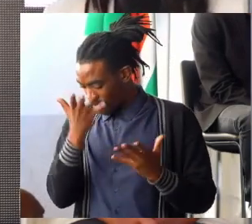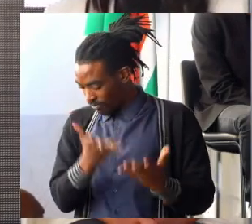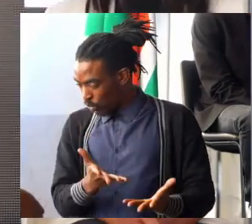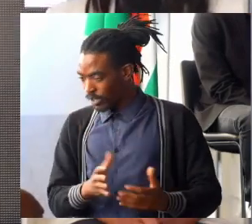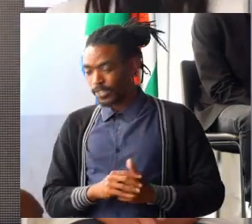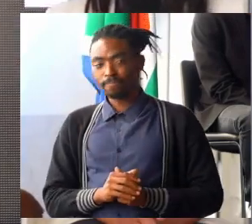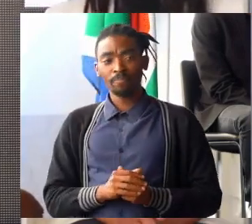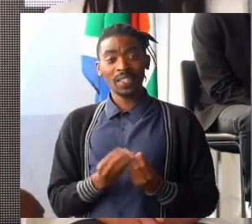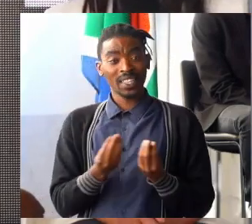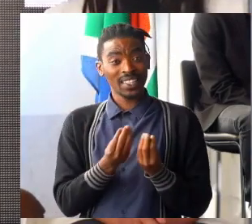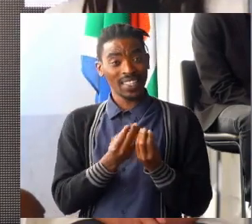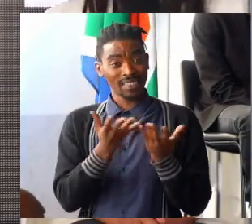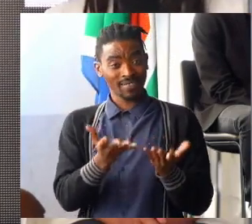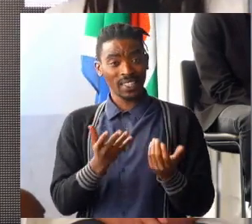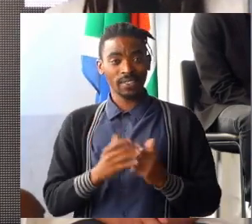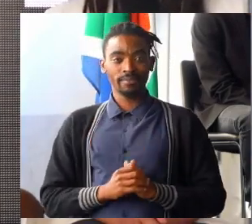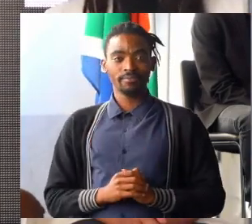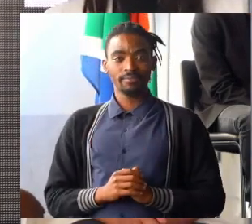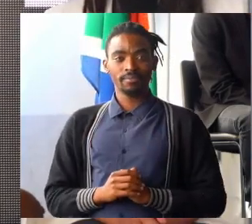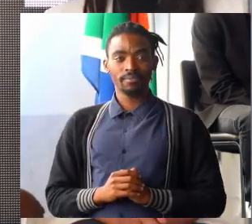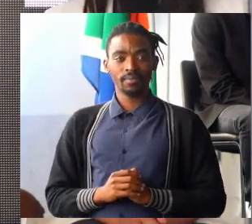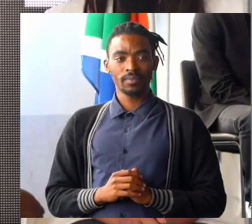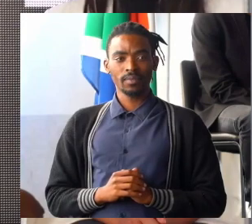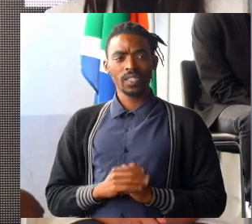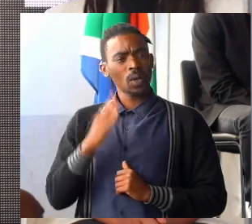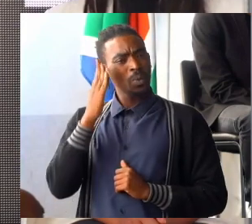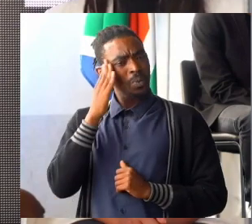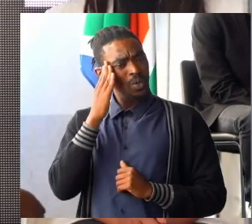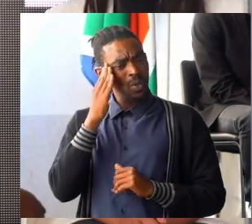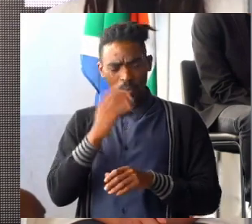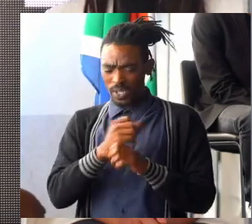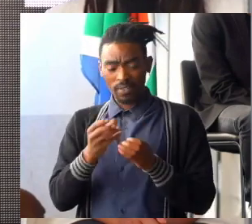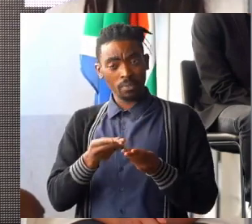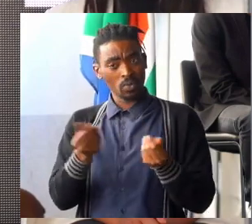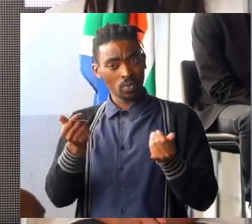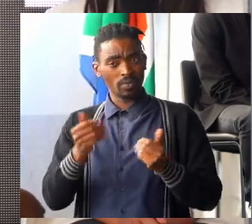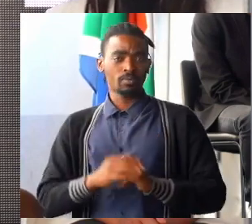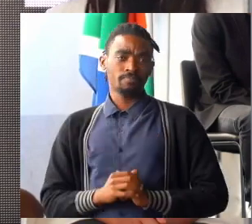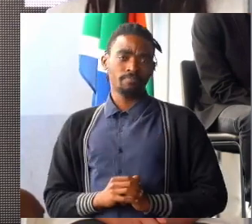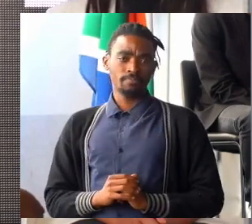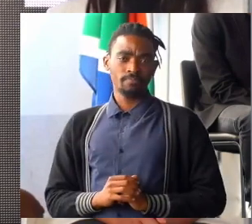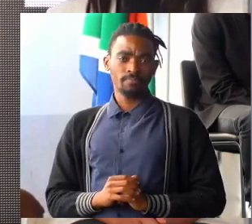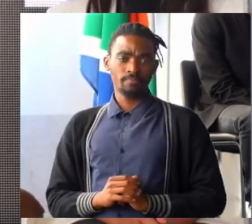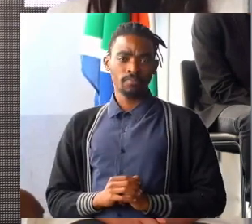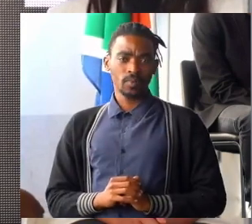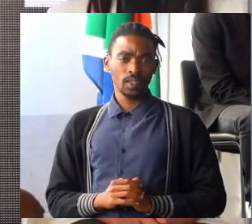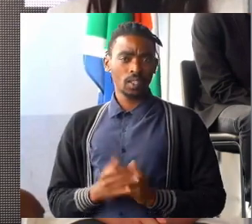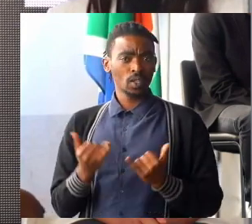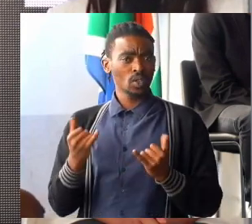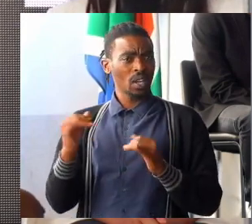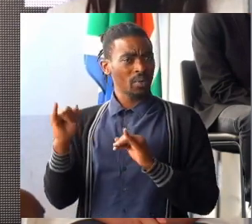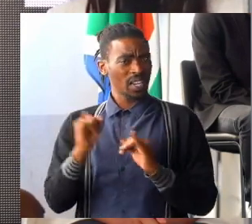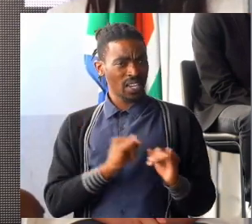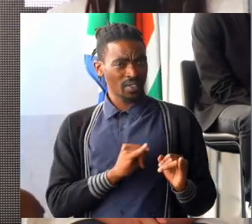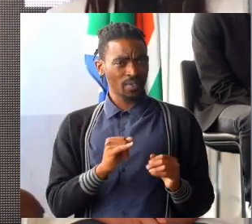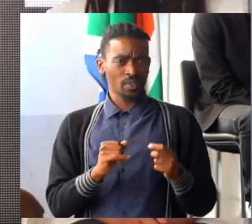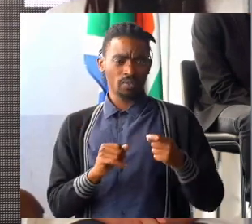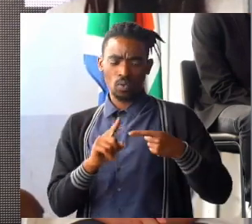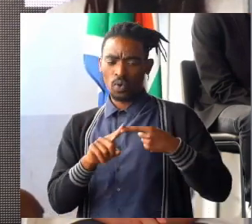That's the thing. We know it is not going to be solved. So today we've invited you for two